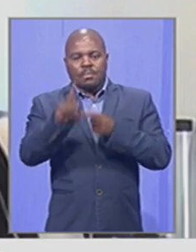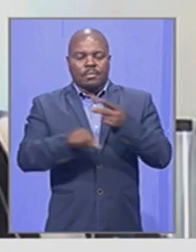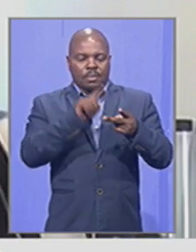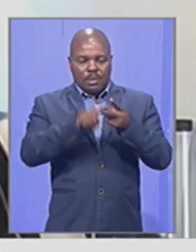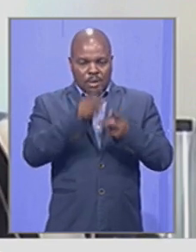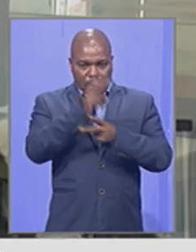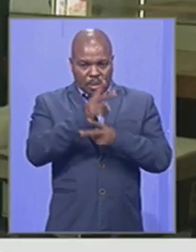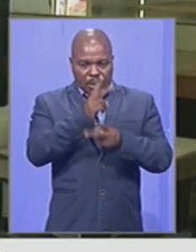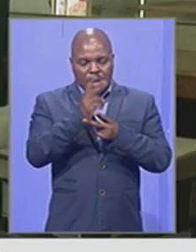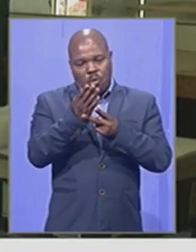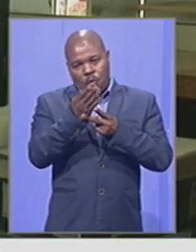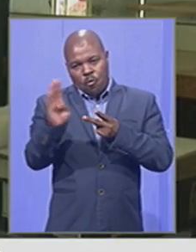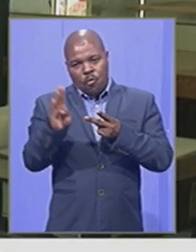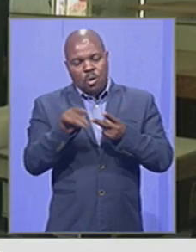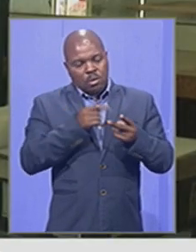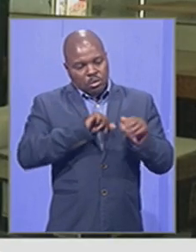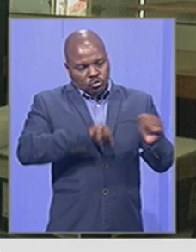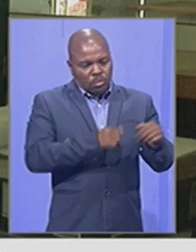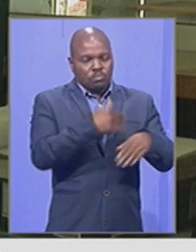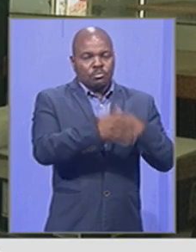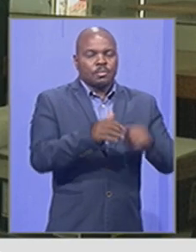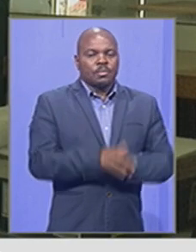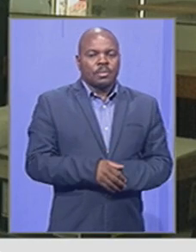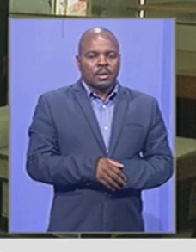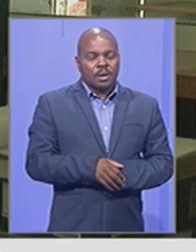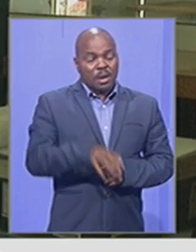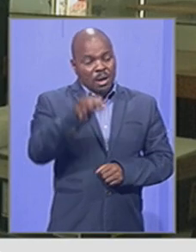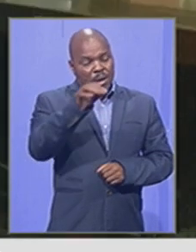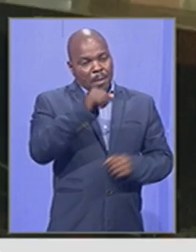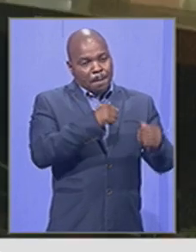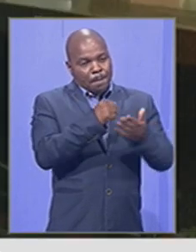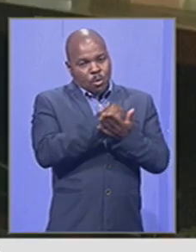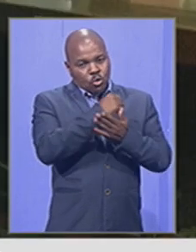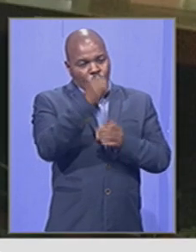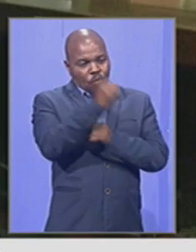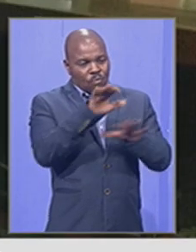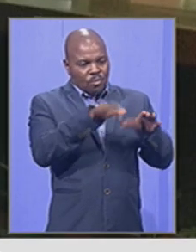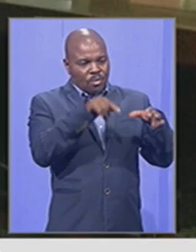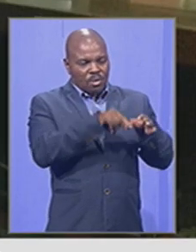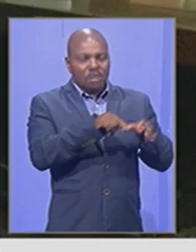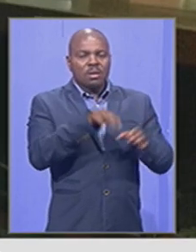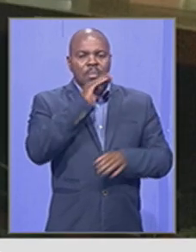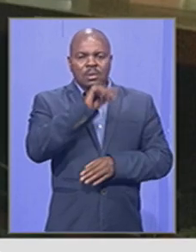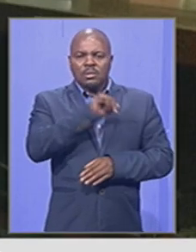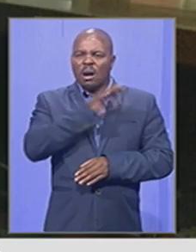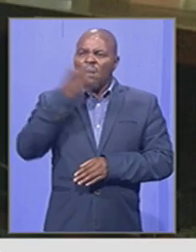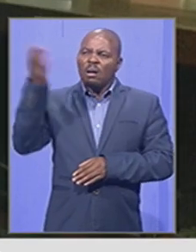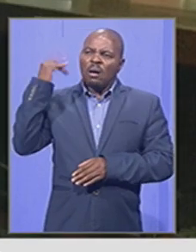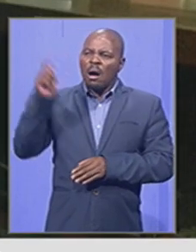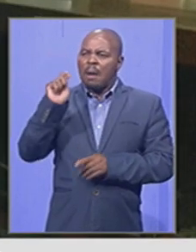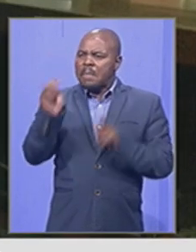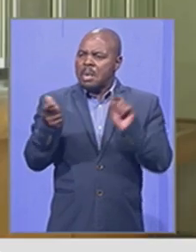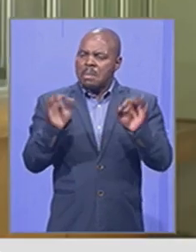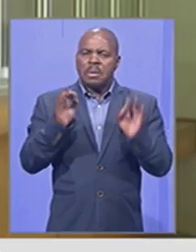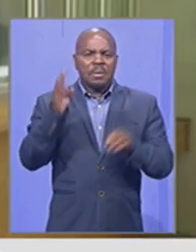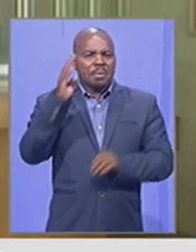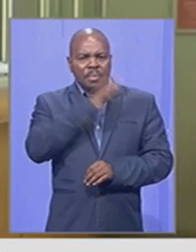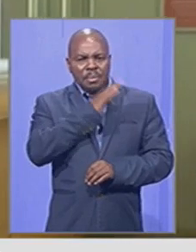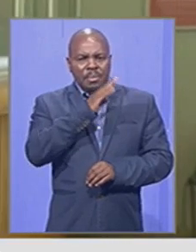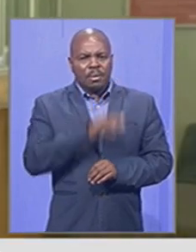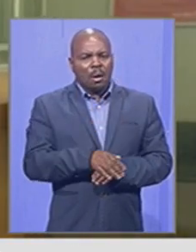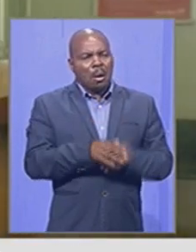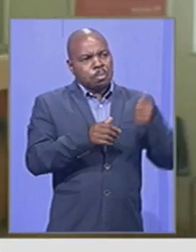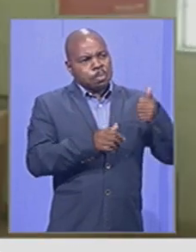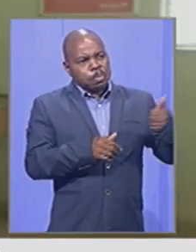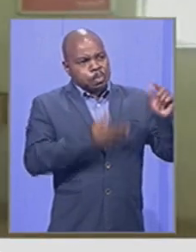implement the strategy. Sapo e latofatswa ka go palelwa ke go duela badiri dipoelo tsa bona mo dingwageng tse di fetileng. Motlhakedi Khuduthamaga